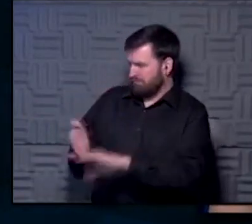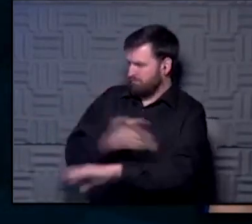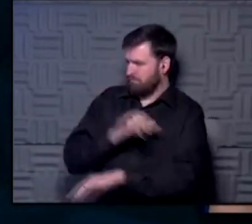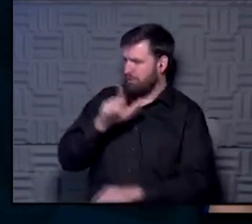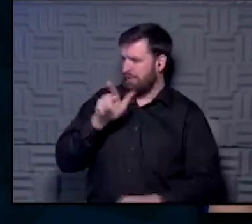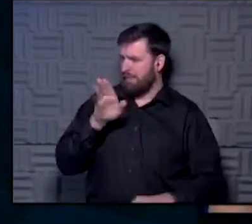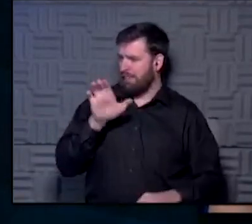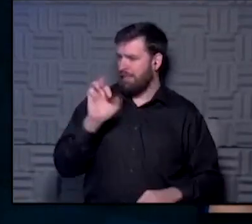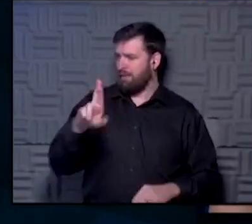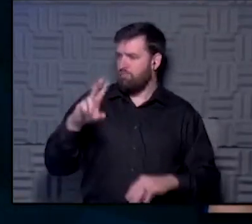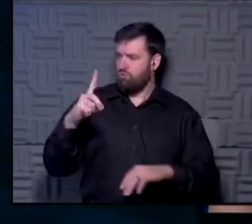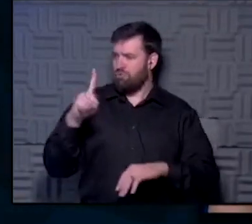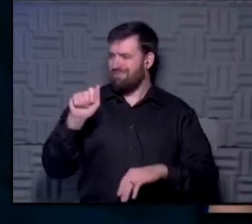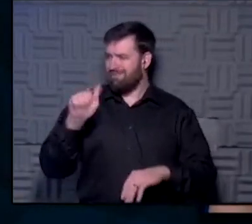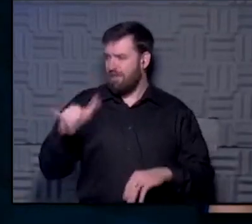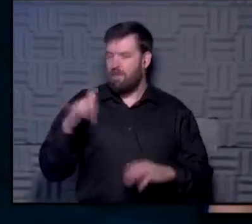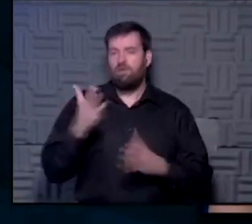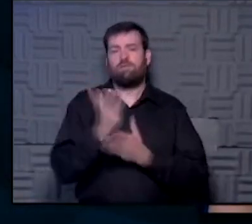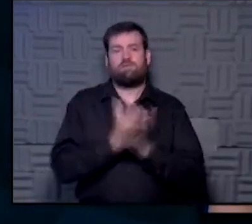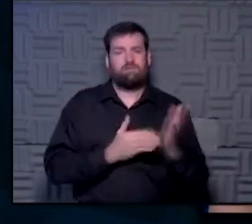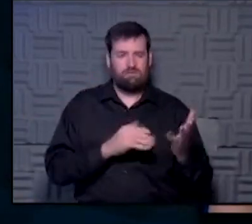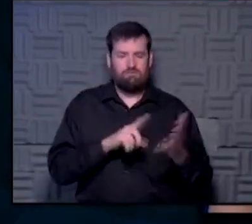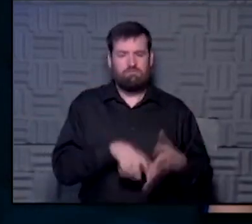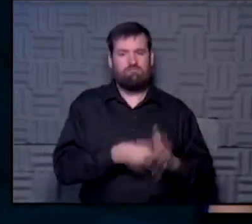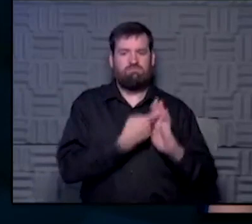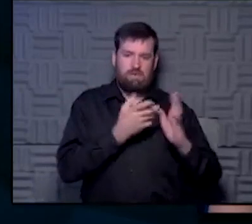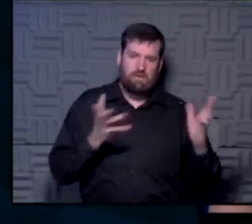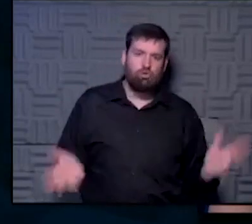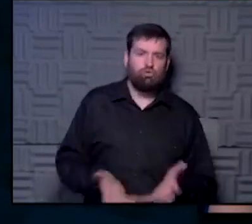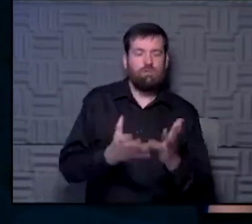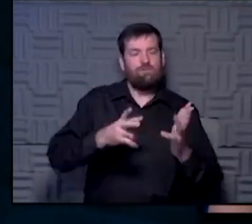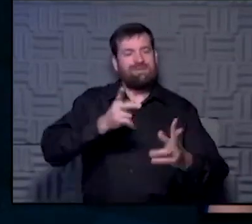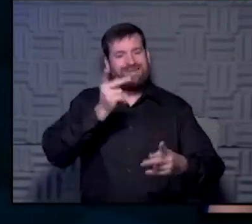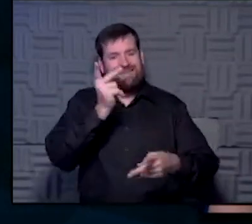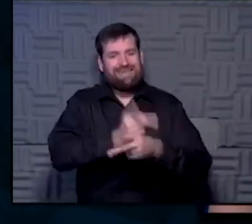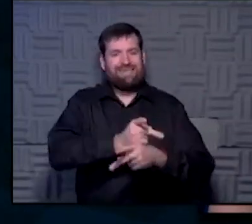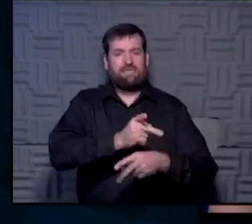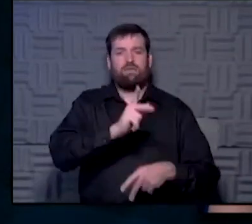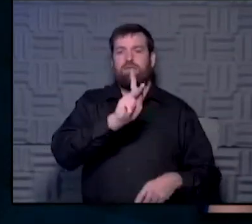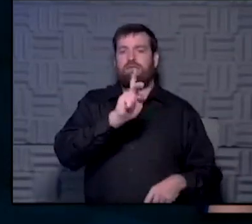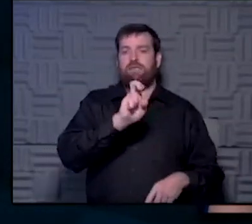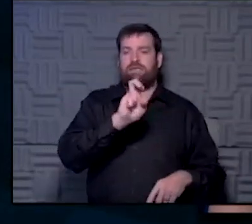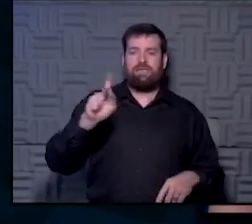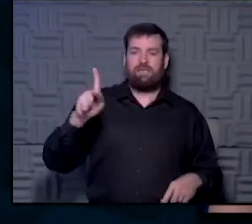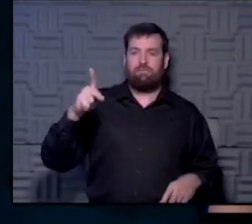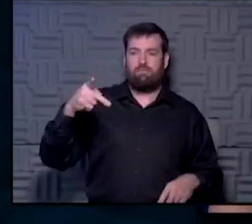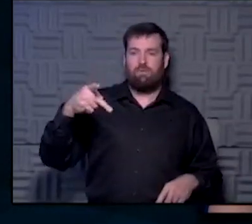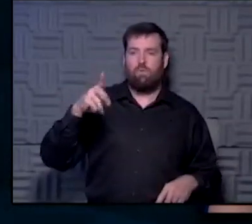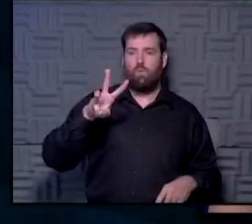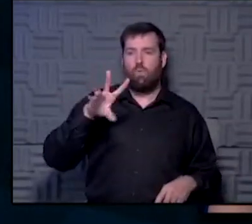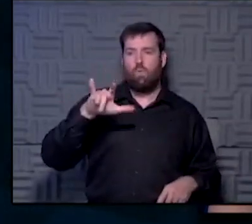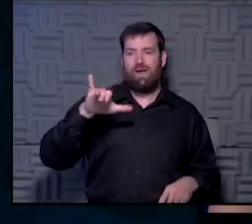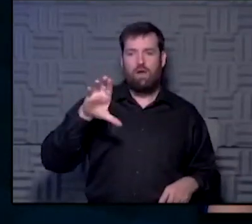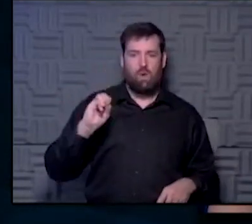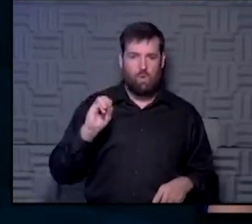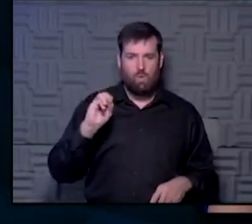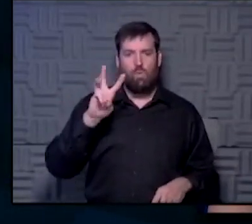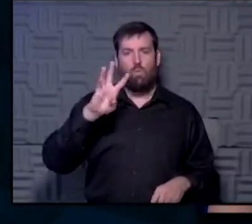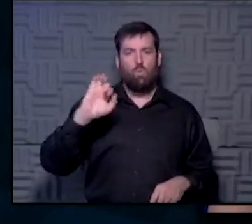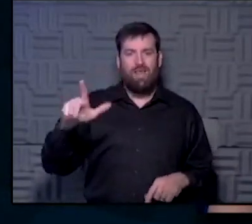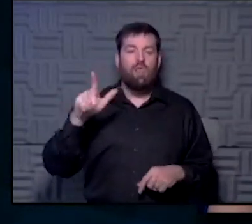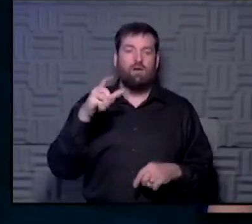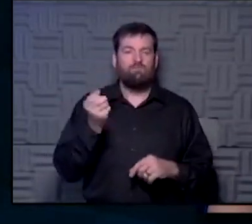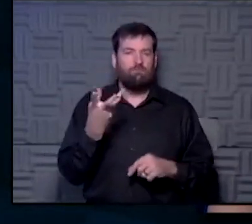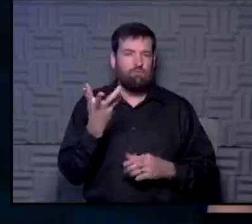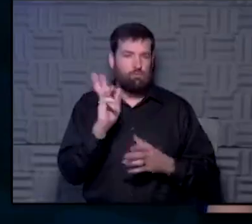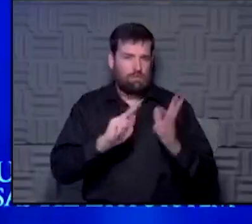I think there was an initiative that was announced that's something like Keep Wyco Well. And we're going to have some of those folks on next week, and they're going to talk about